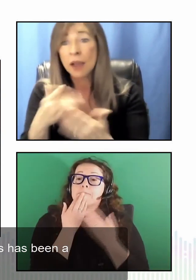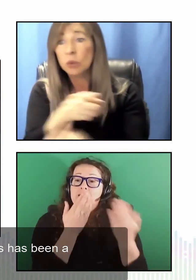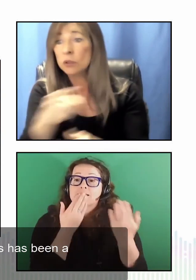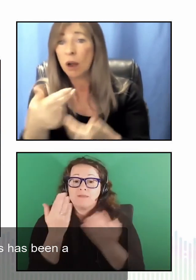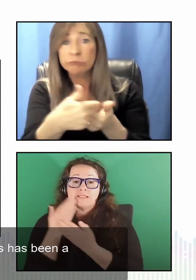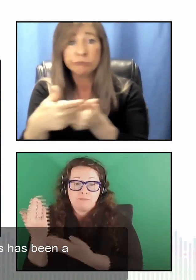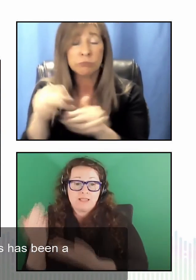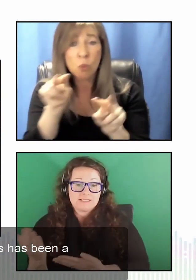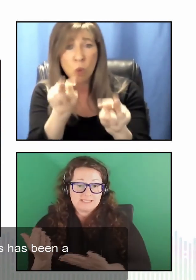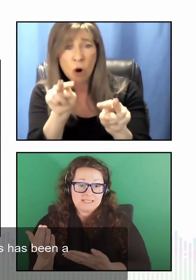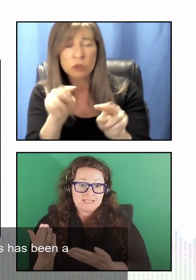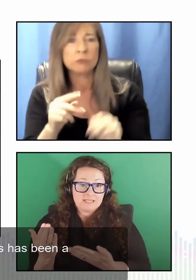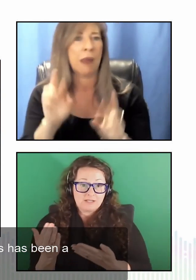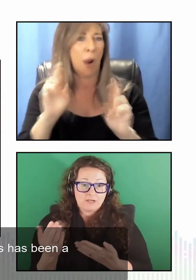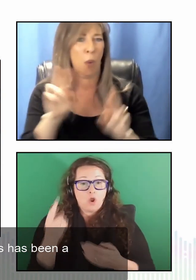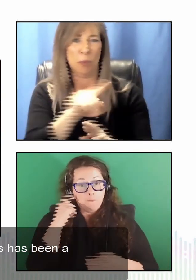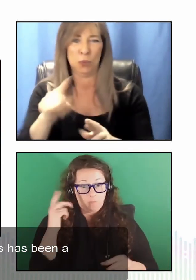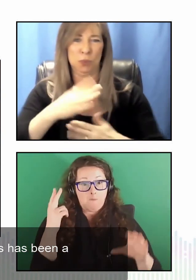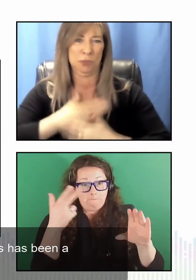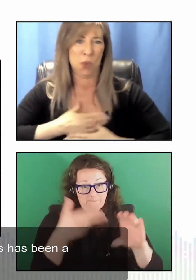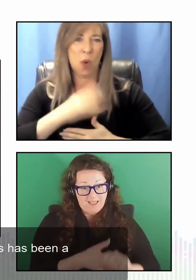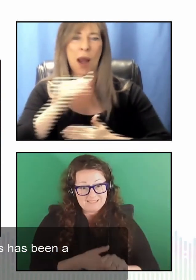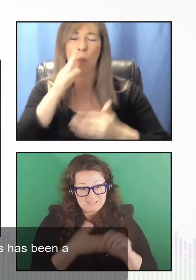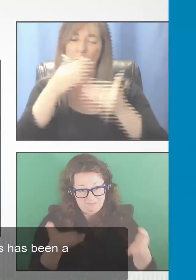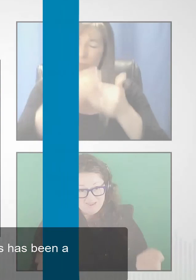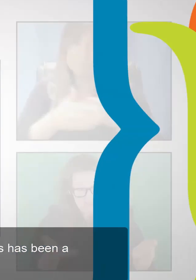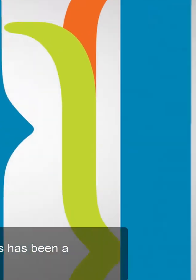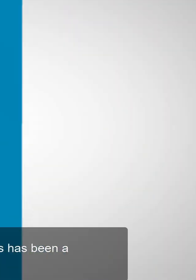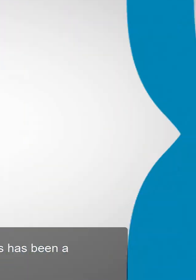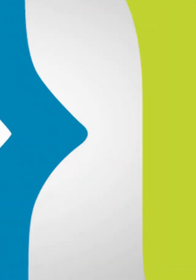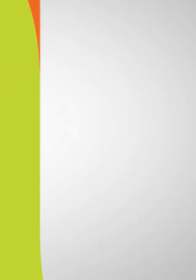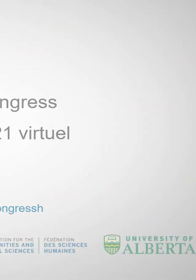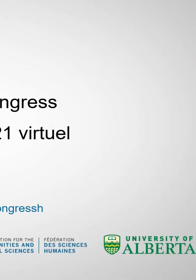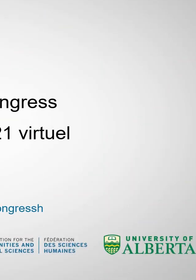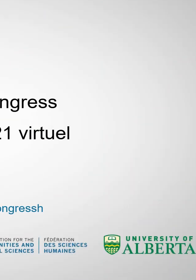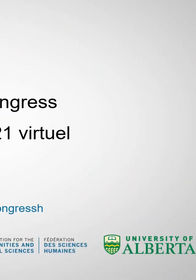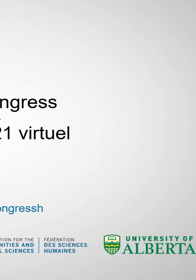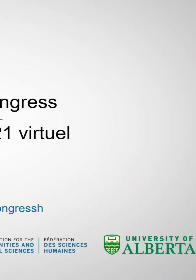been a great start to Congress for you. Goodbye. Thank you very much. Thank you.